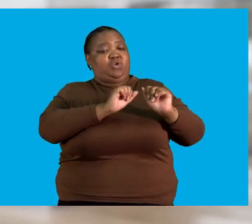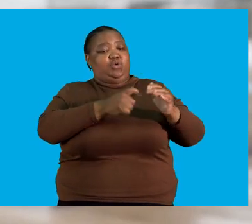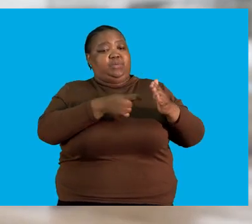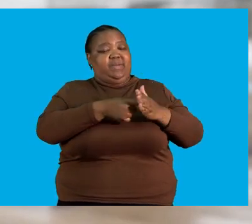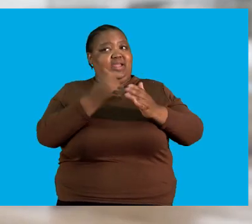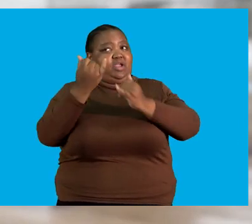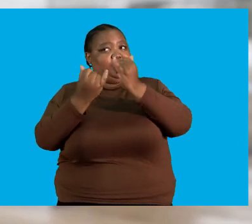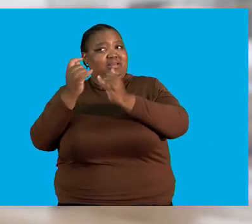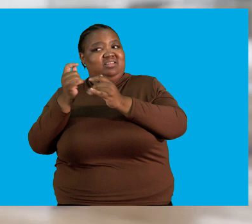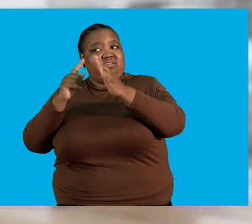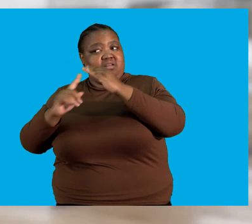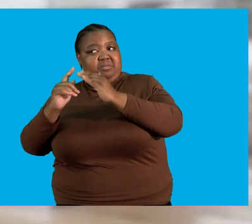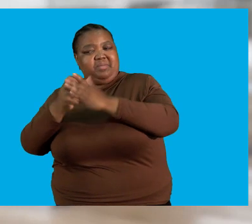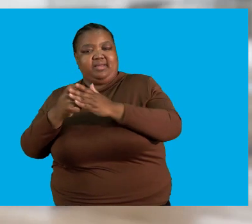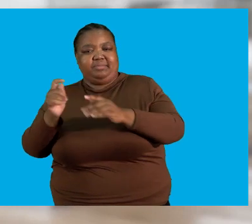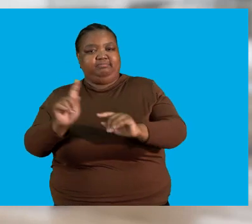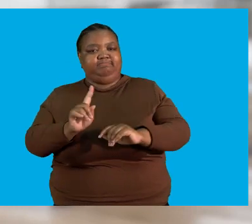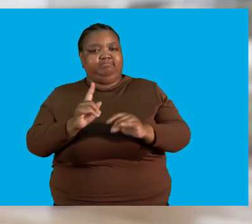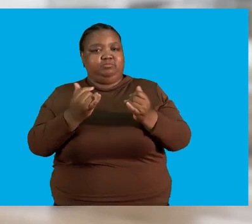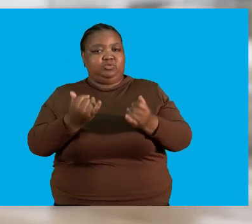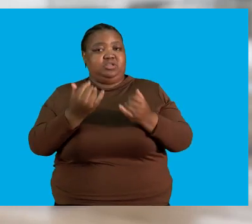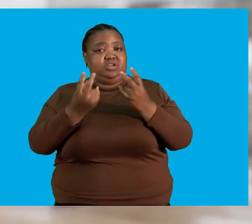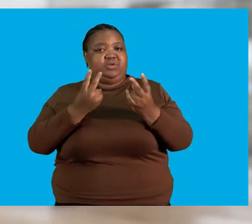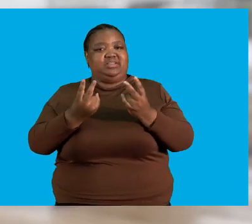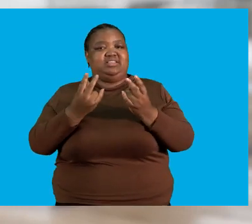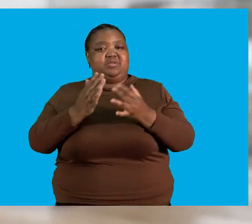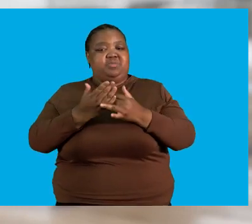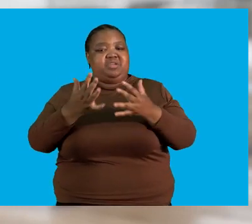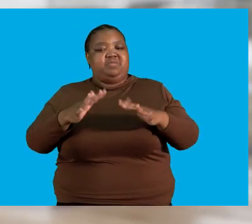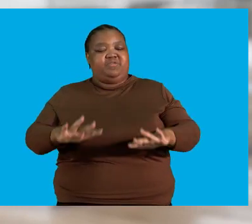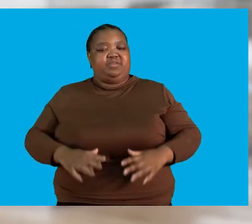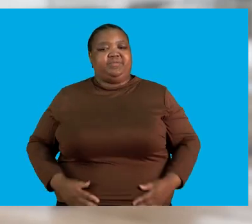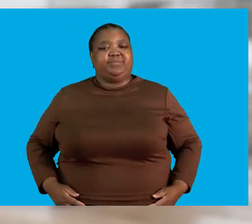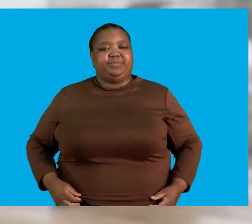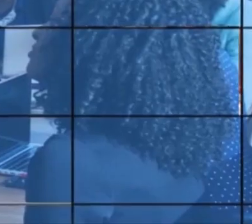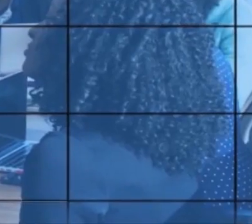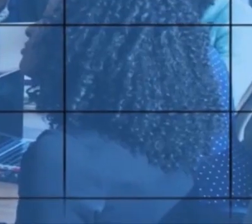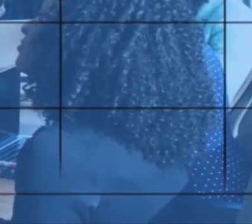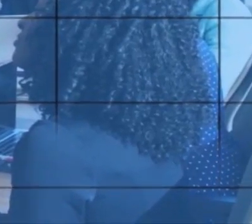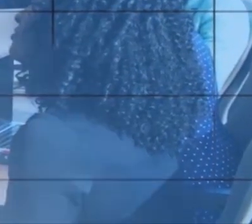of that of your competitors. With that said, I will see you after an ad break.